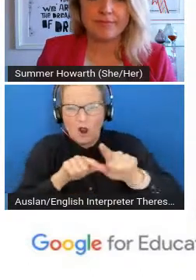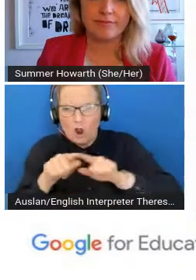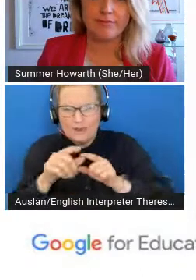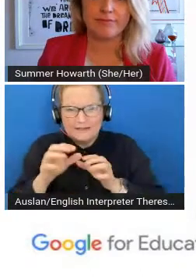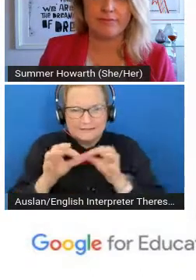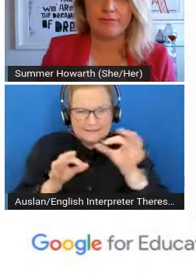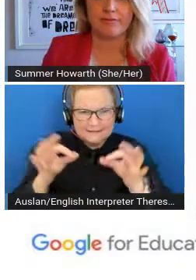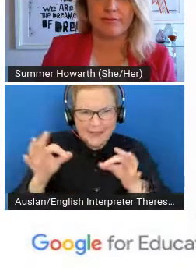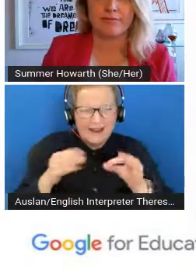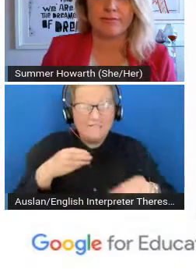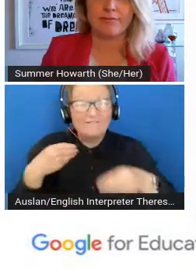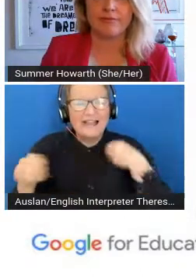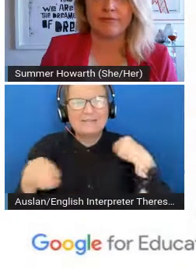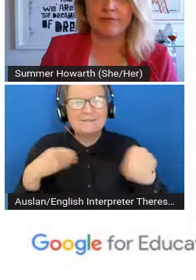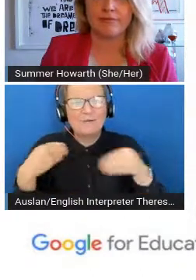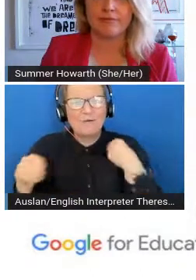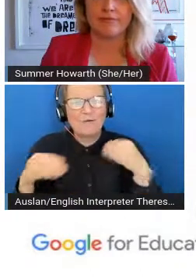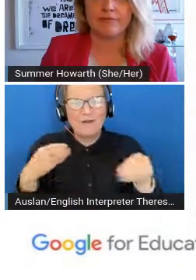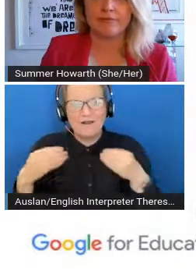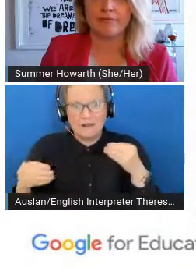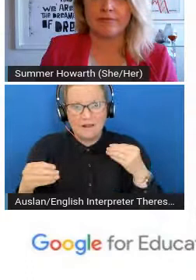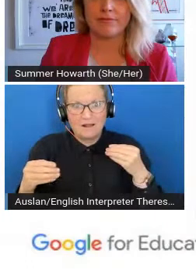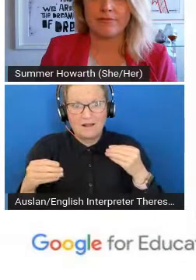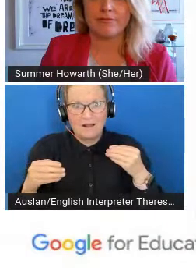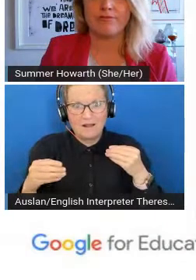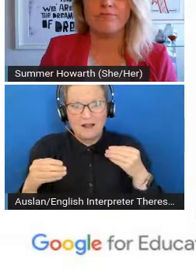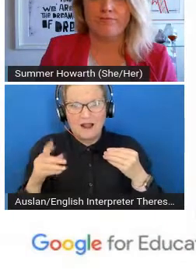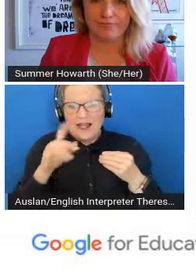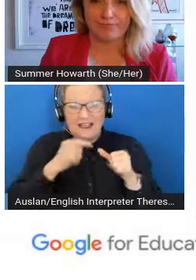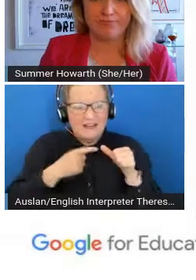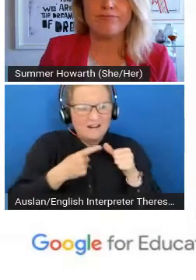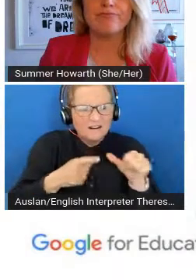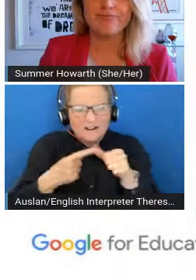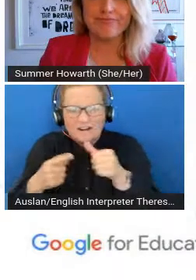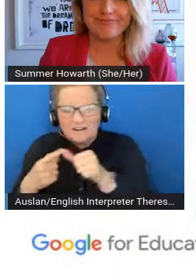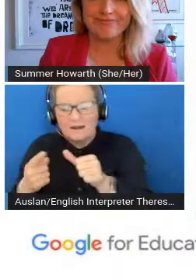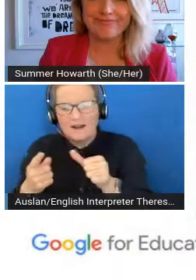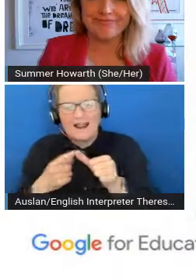super flexible and super agile, to use that word,